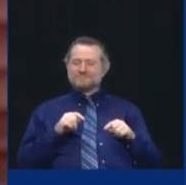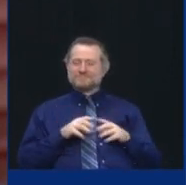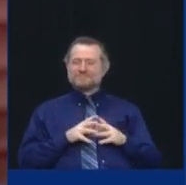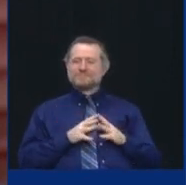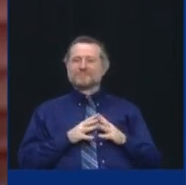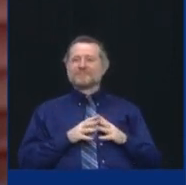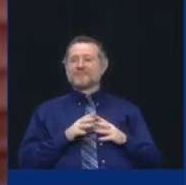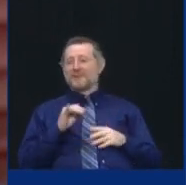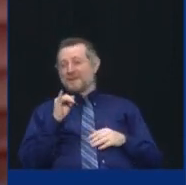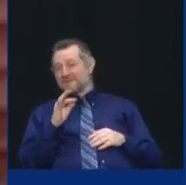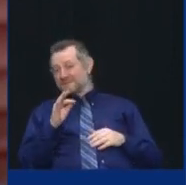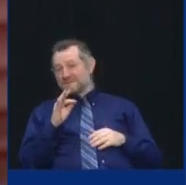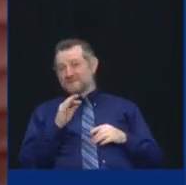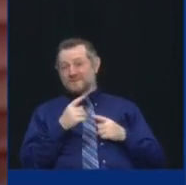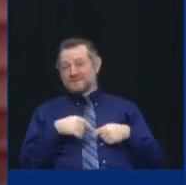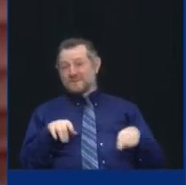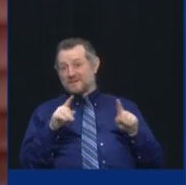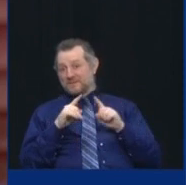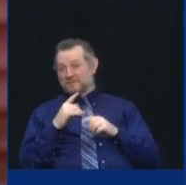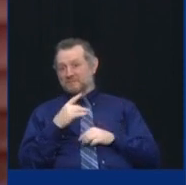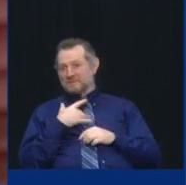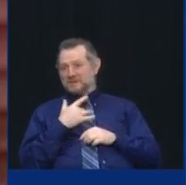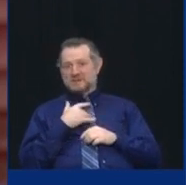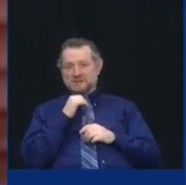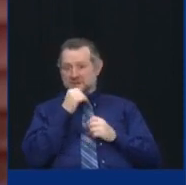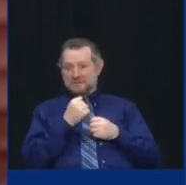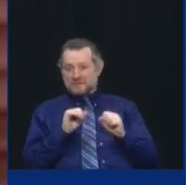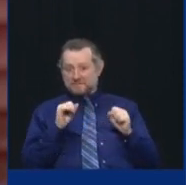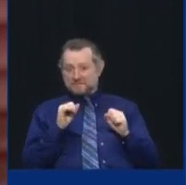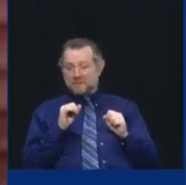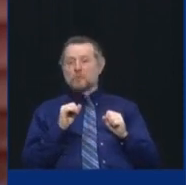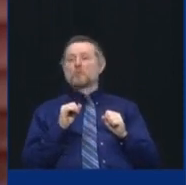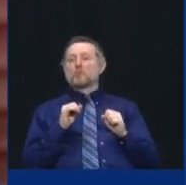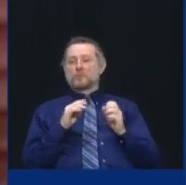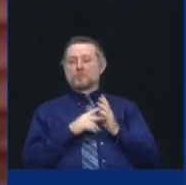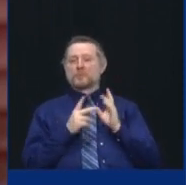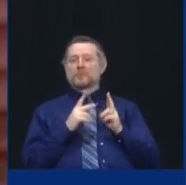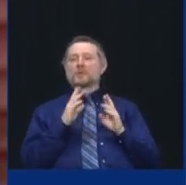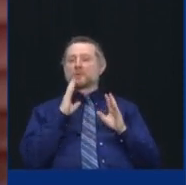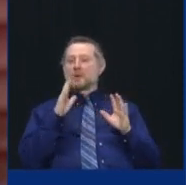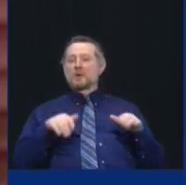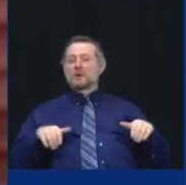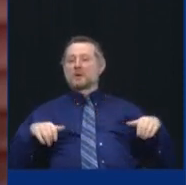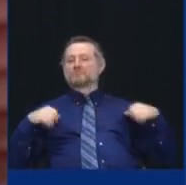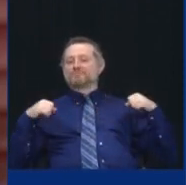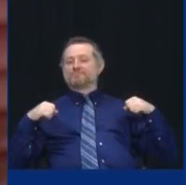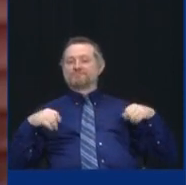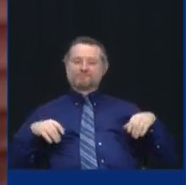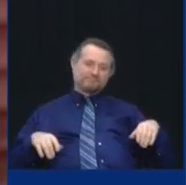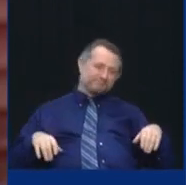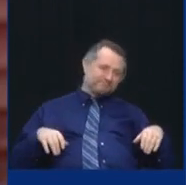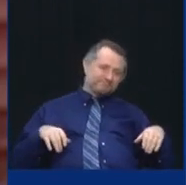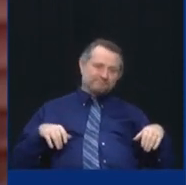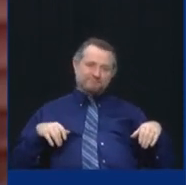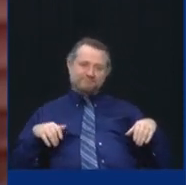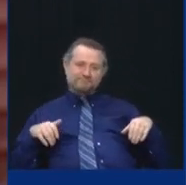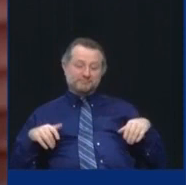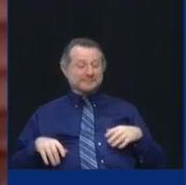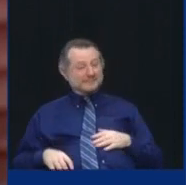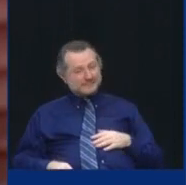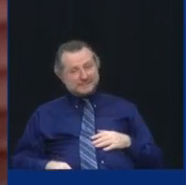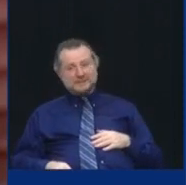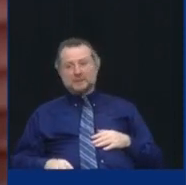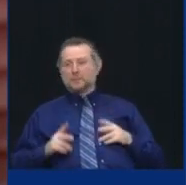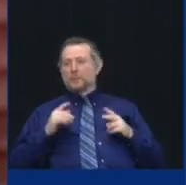don't have it is safe, you don't have anything. You don't have